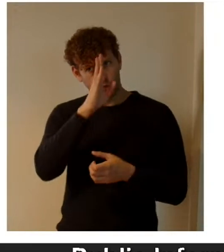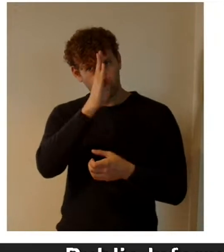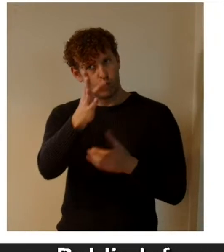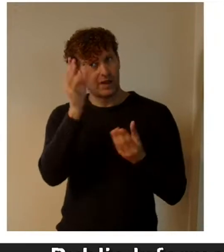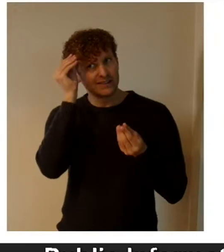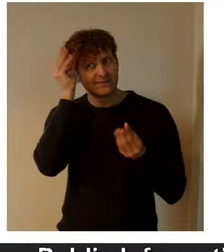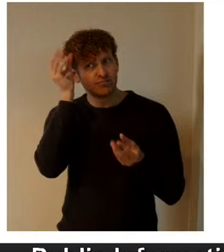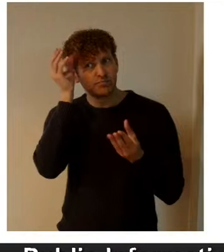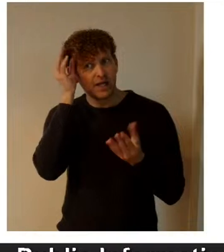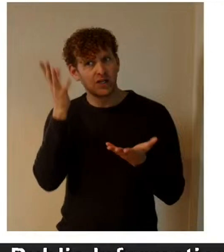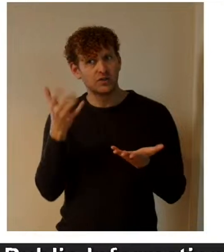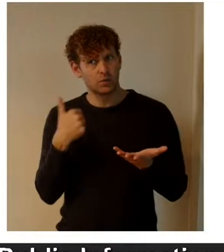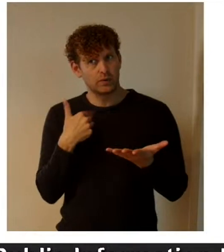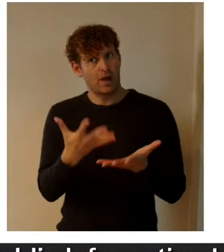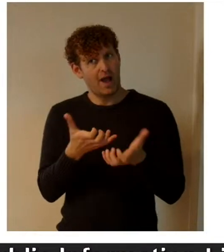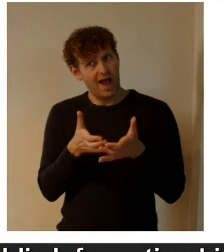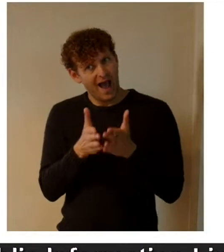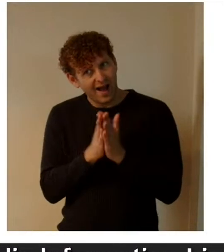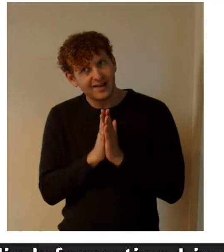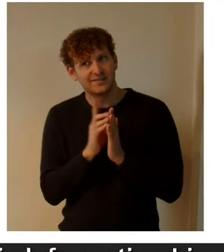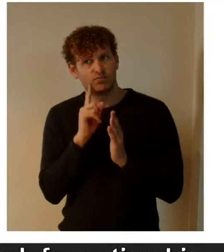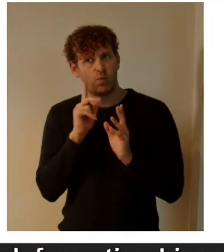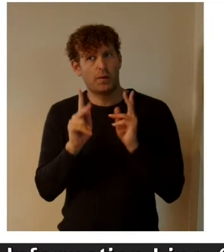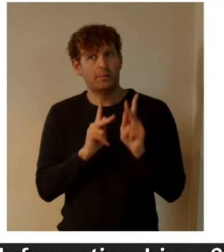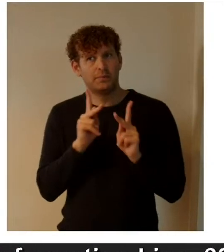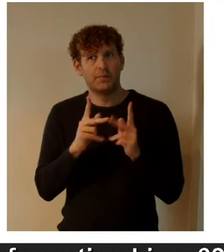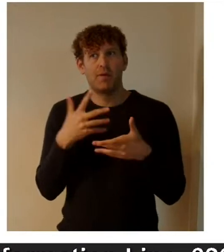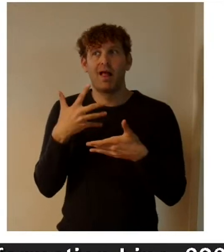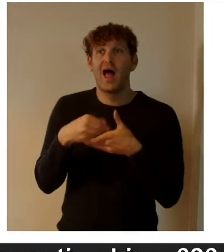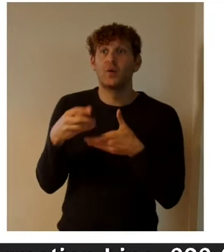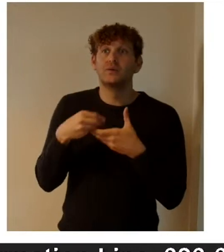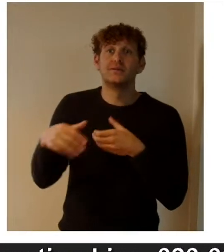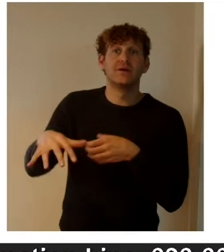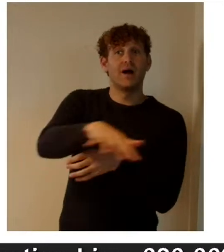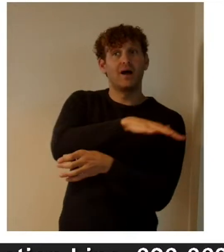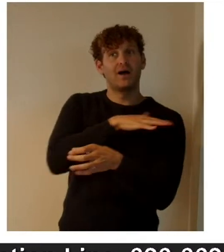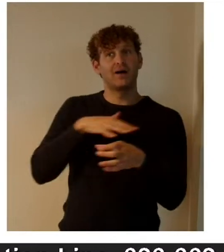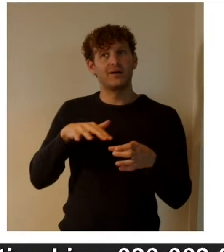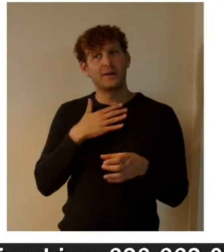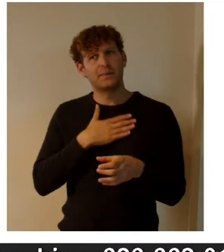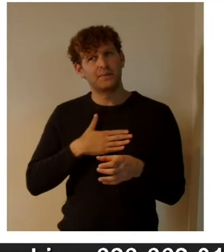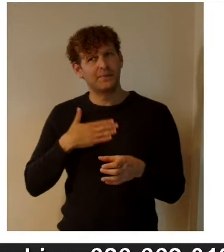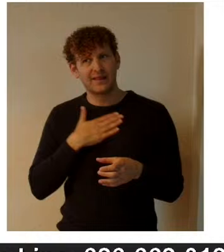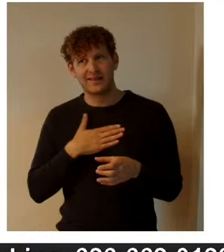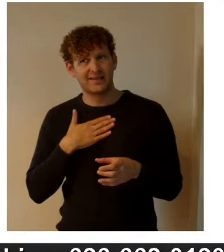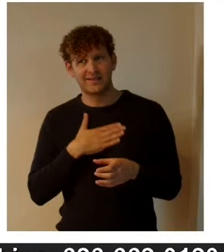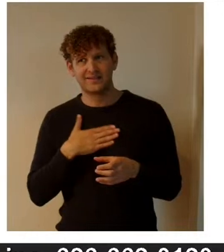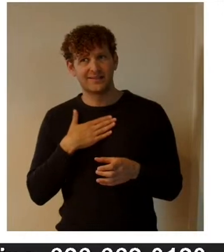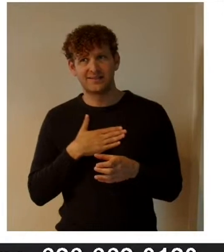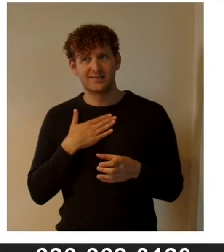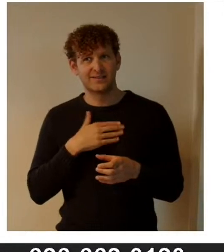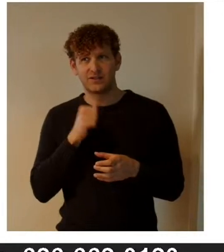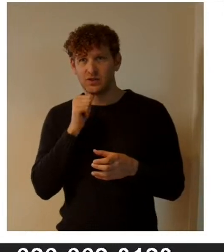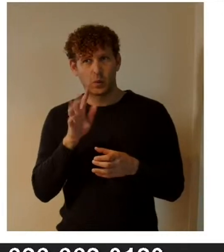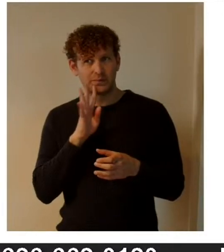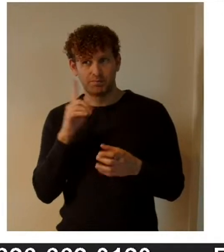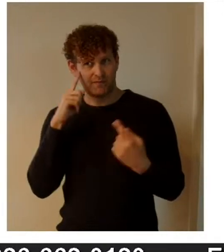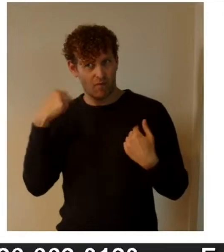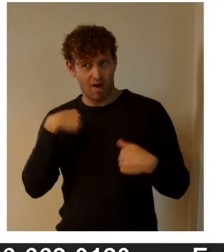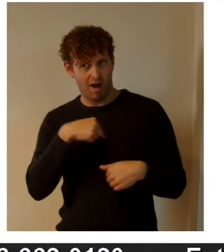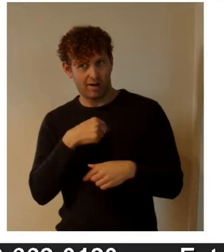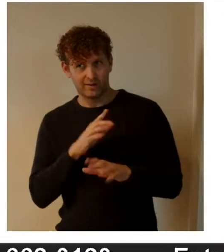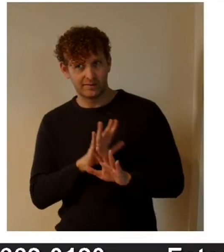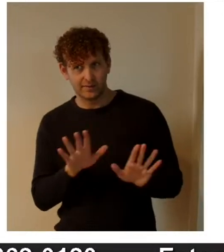kindly ask that those from outside of Altadena refrain from speaking on our behalf. Everyone I have spoken with